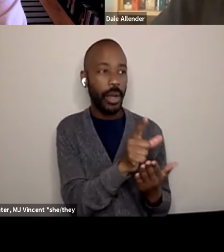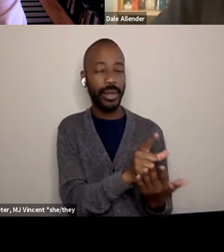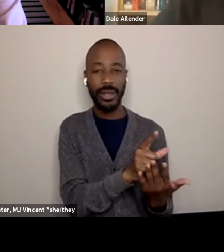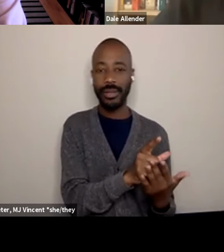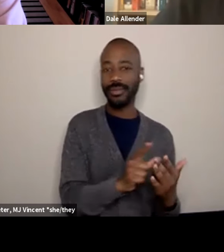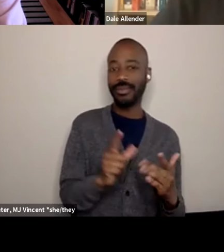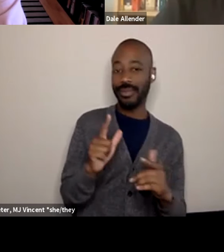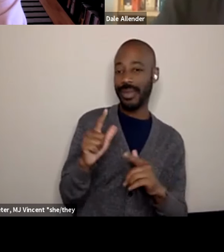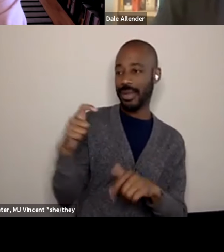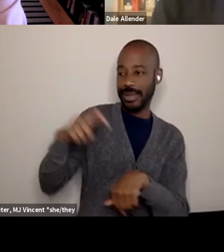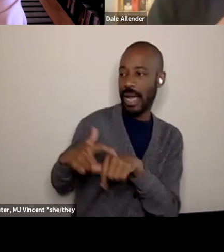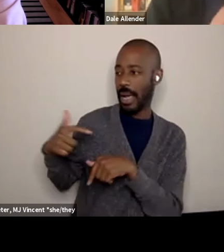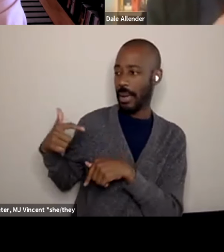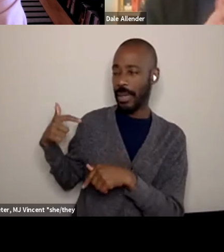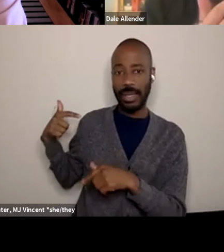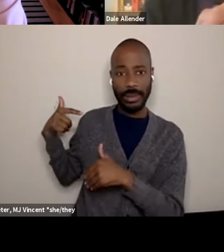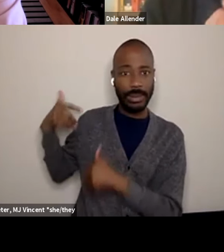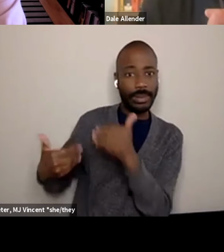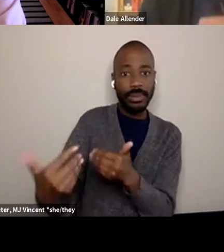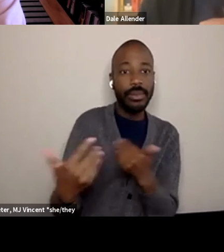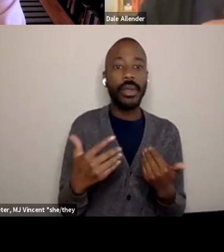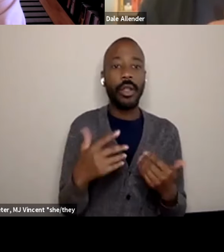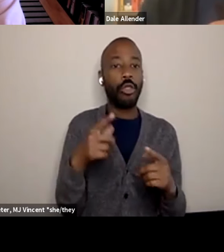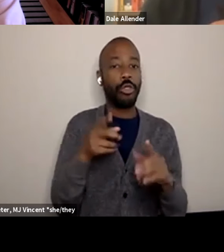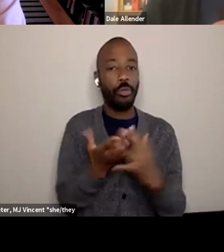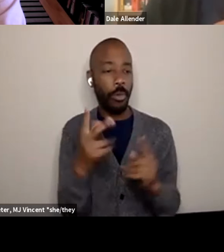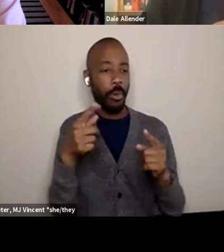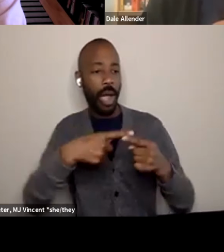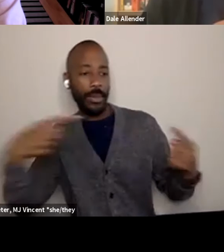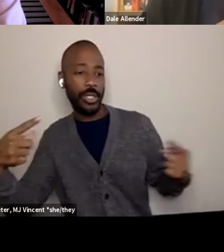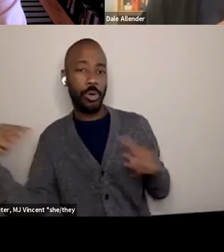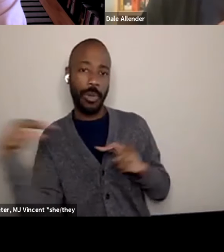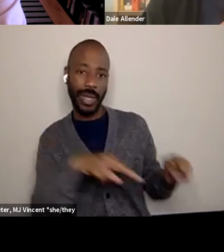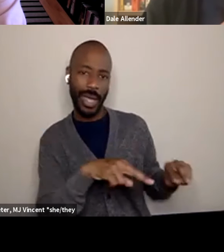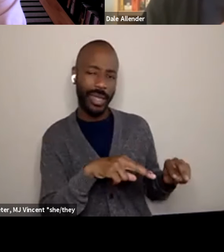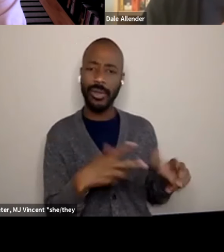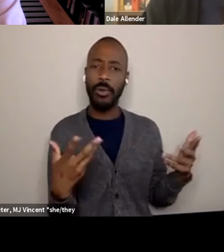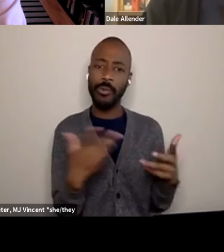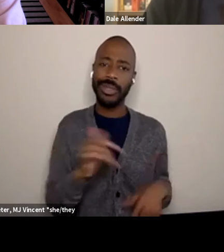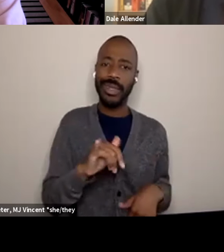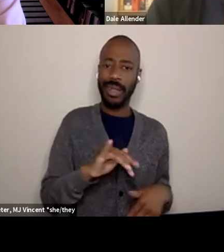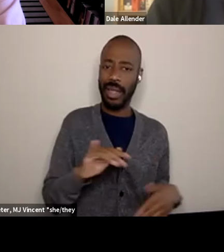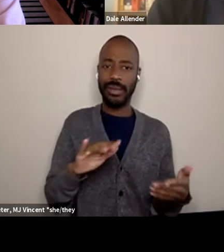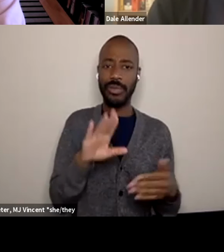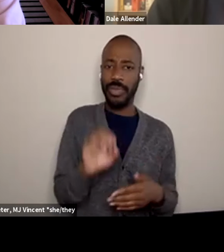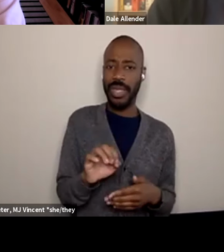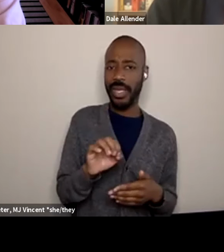through Black student, through the oppositional gaze, if you will, thinking with a group of Black students based on